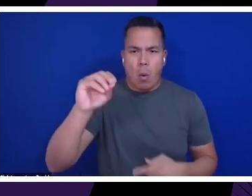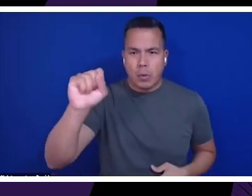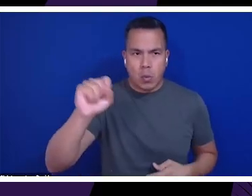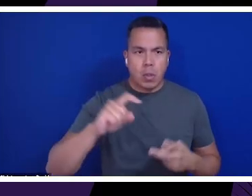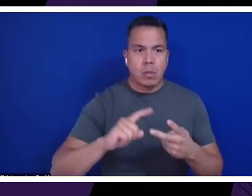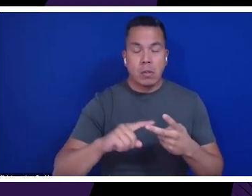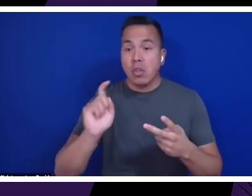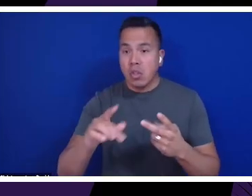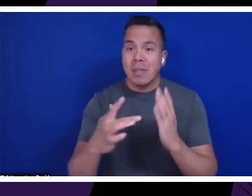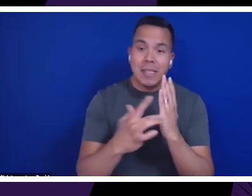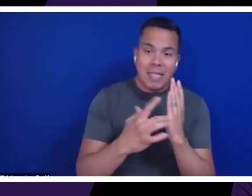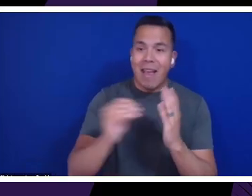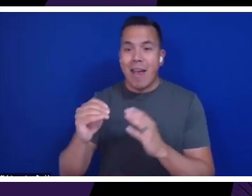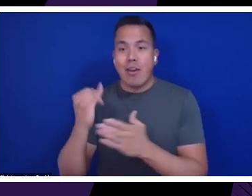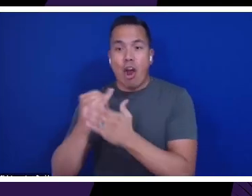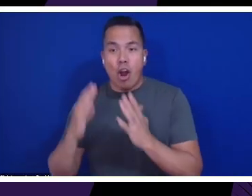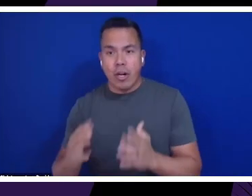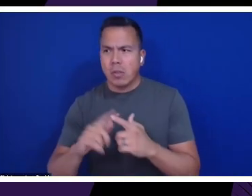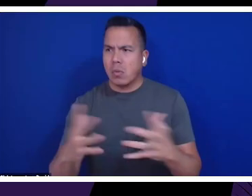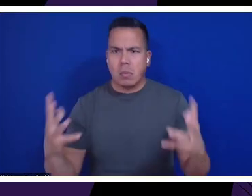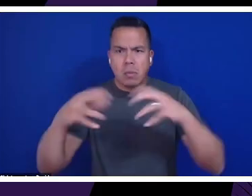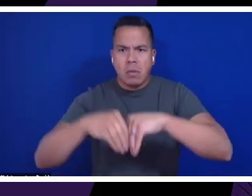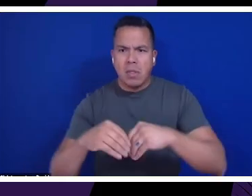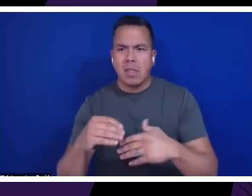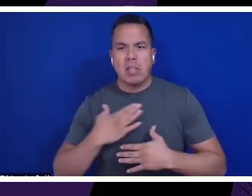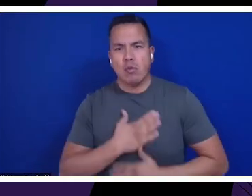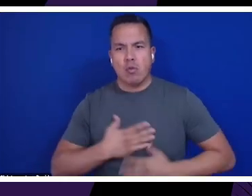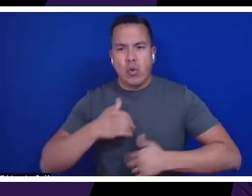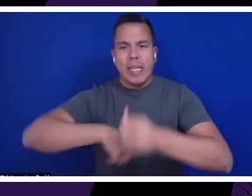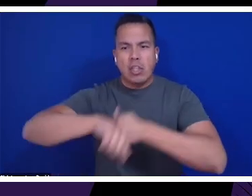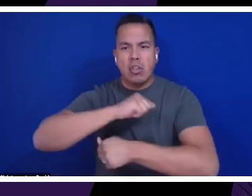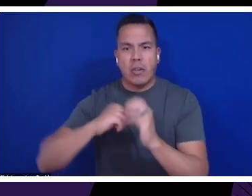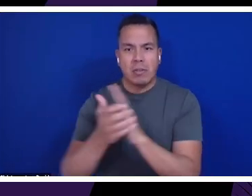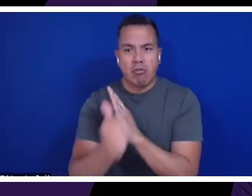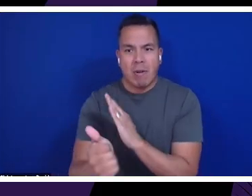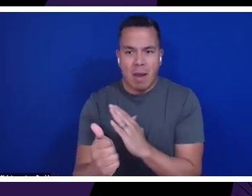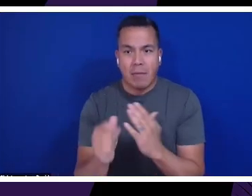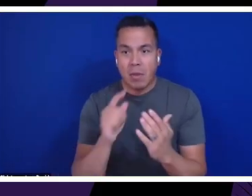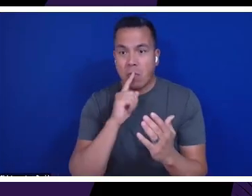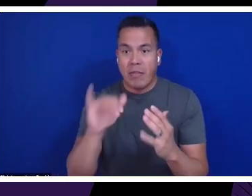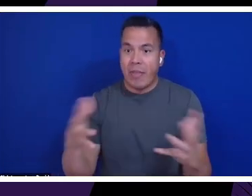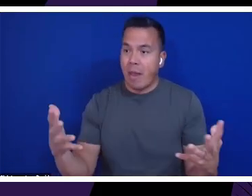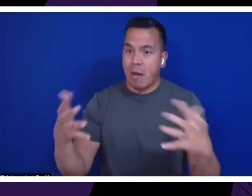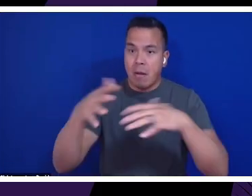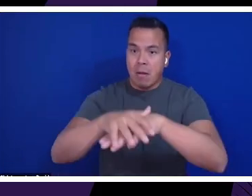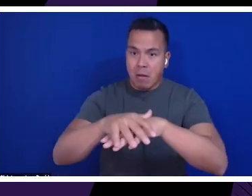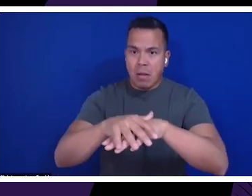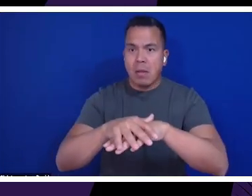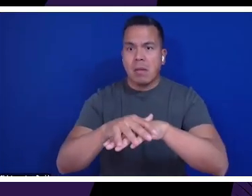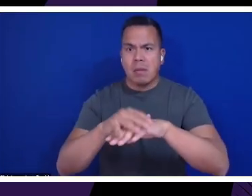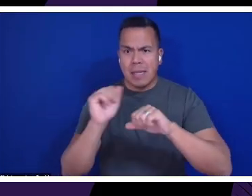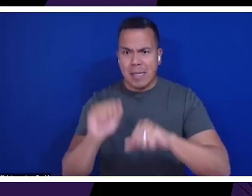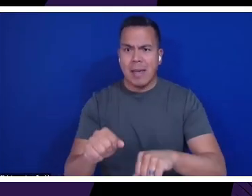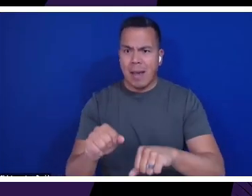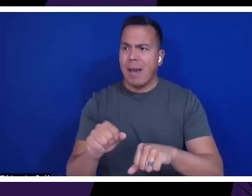find insights and joy in each other's craft has a very high potential to become like much bigger sum